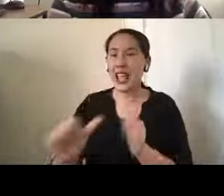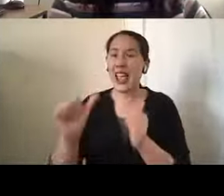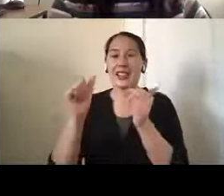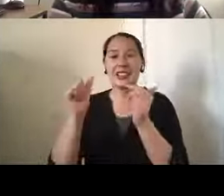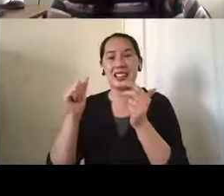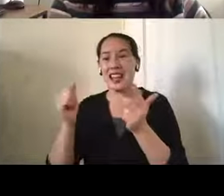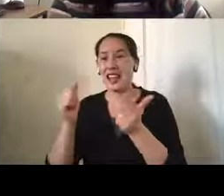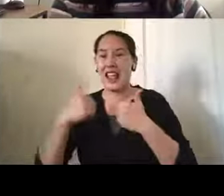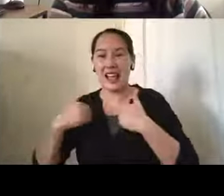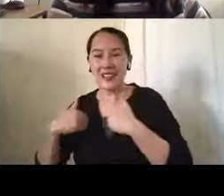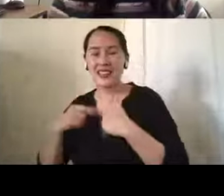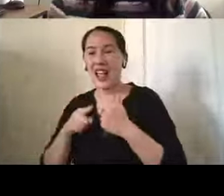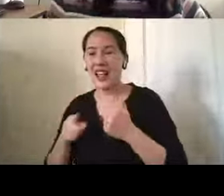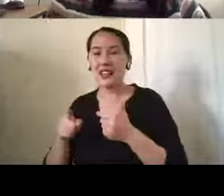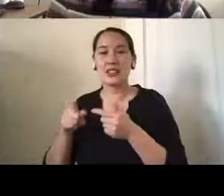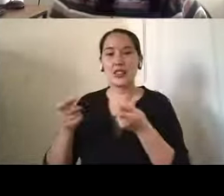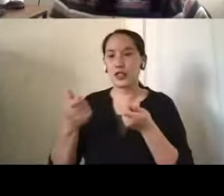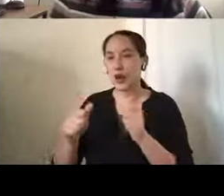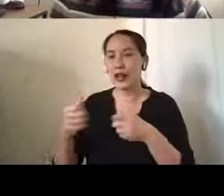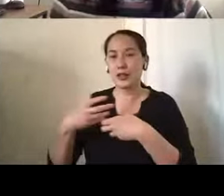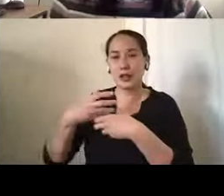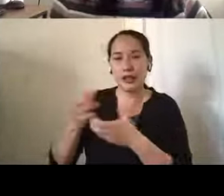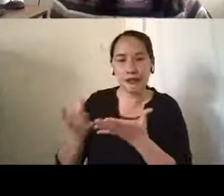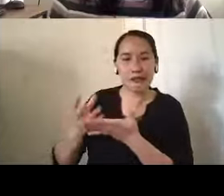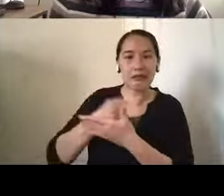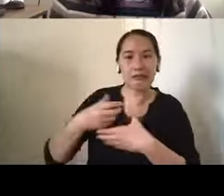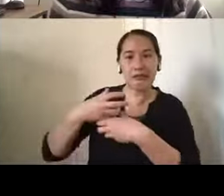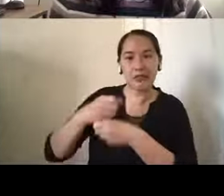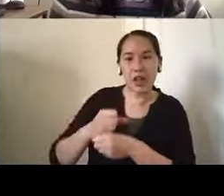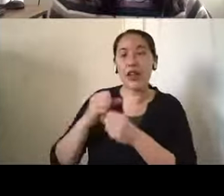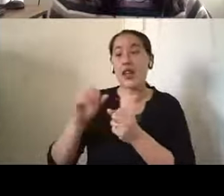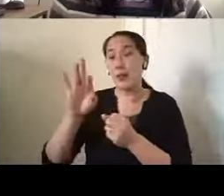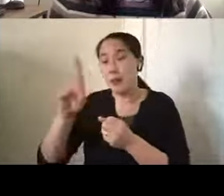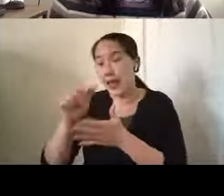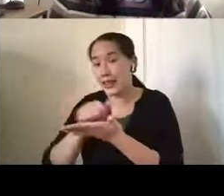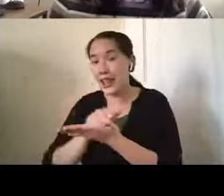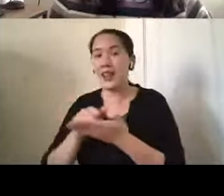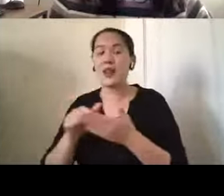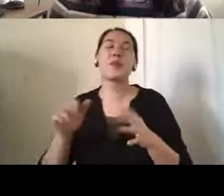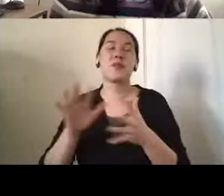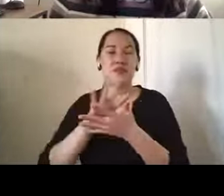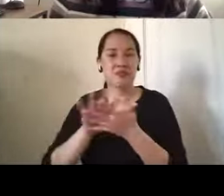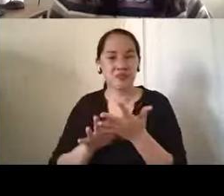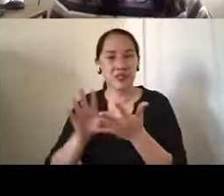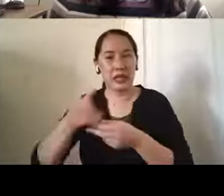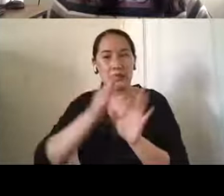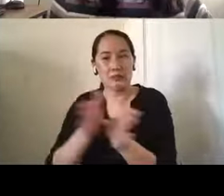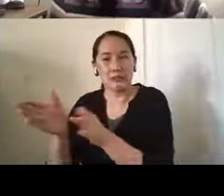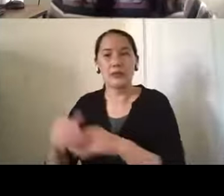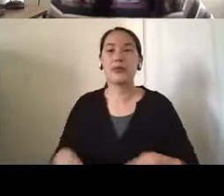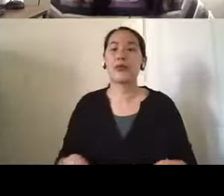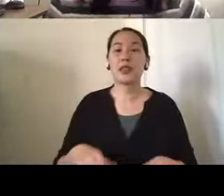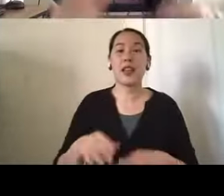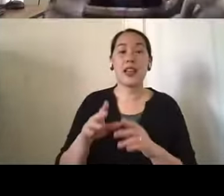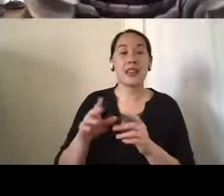and access to funds. Family caregivers can also apply for a family medical leave or California paid family